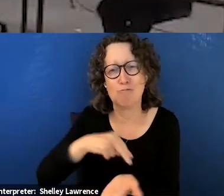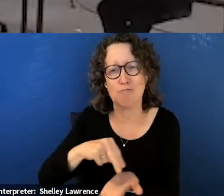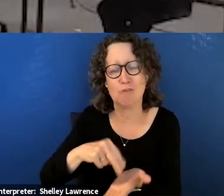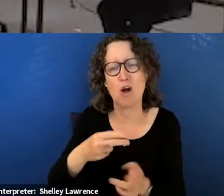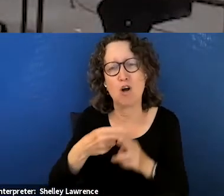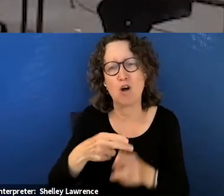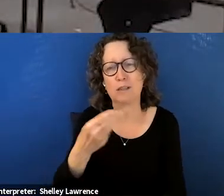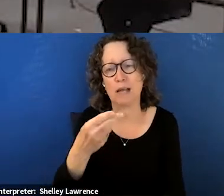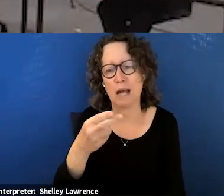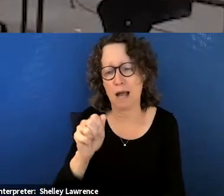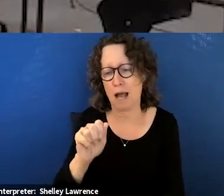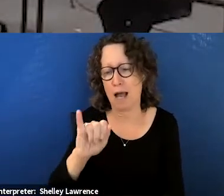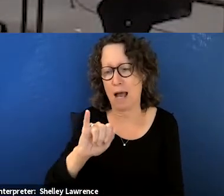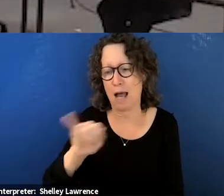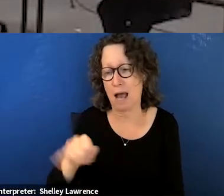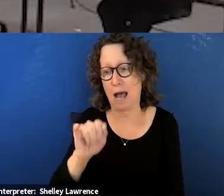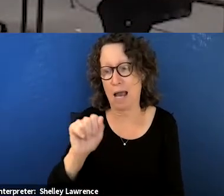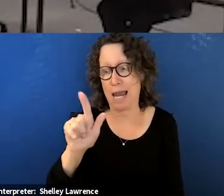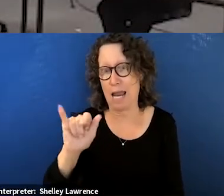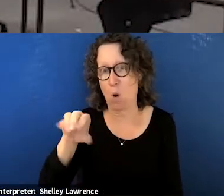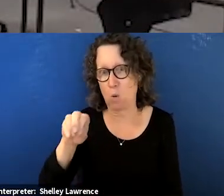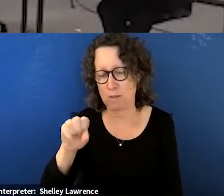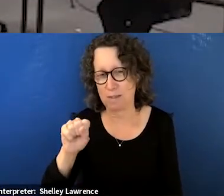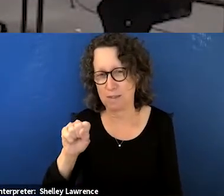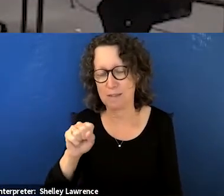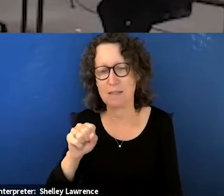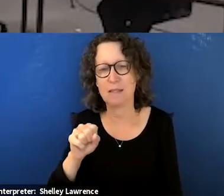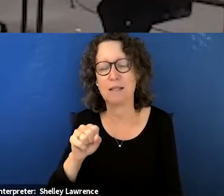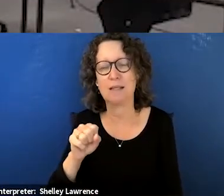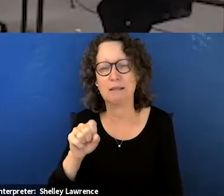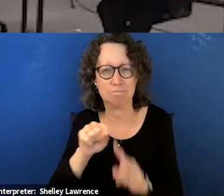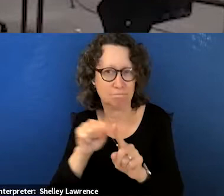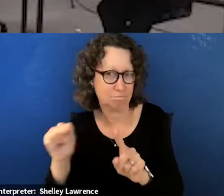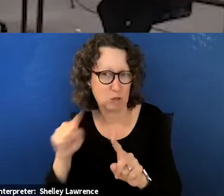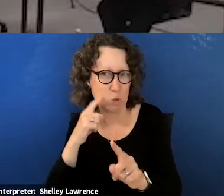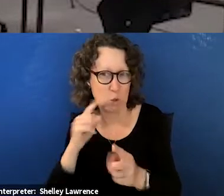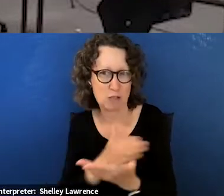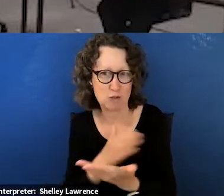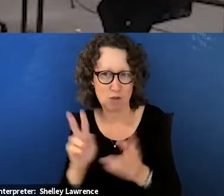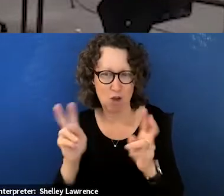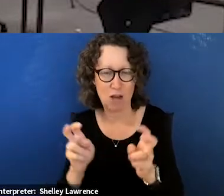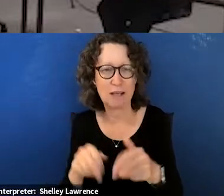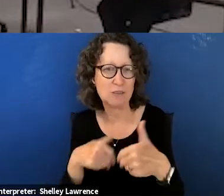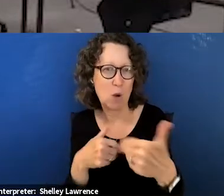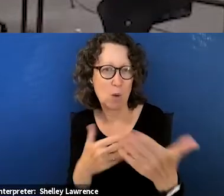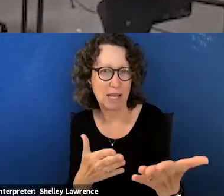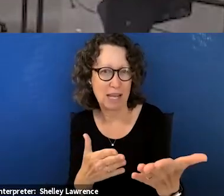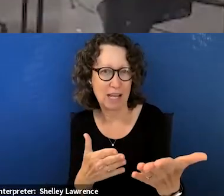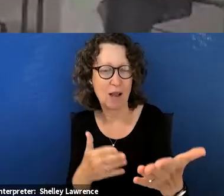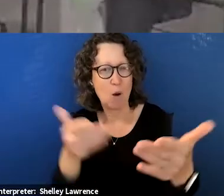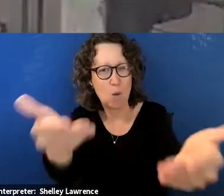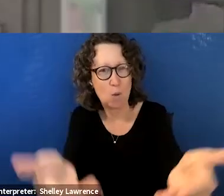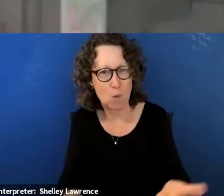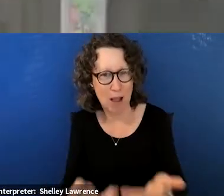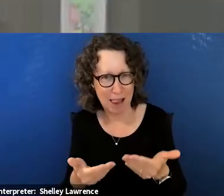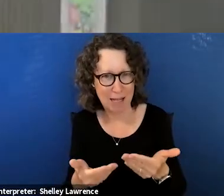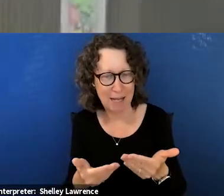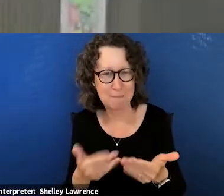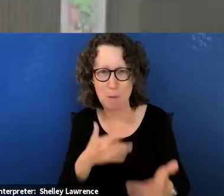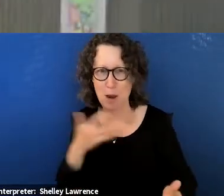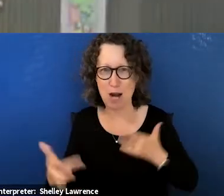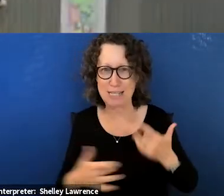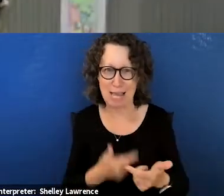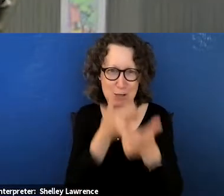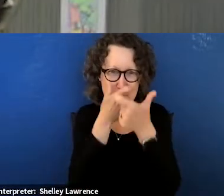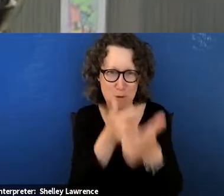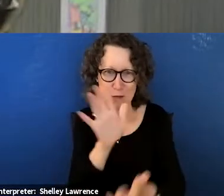called jaleos to a song called Soniquete Ole. Natalia and Araceli, welcome. We're so excited to